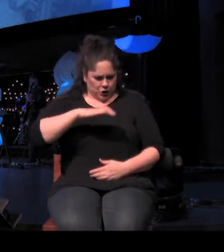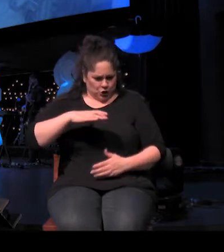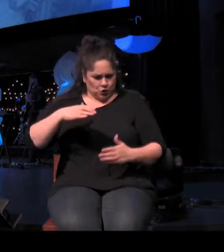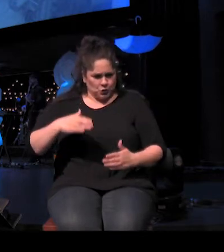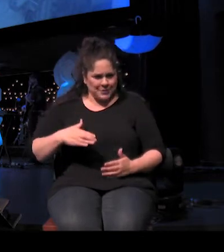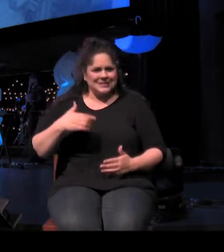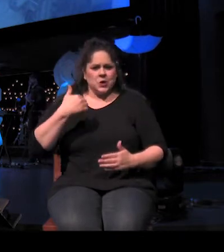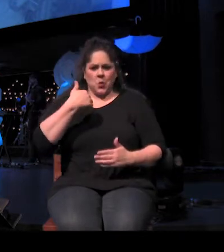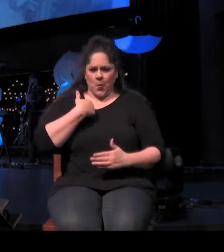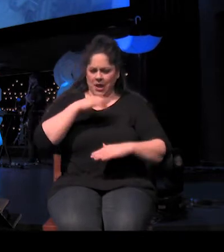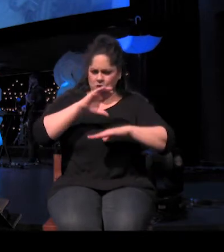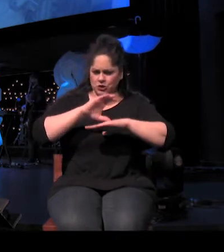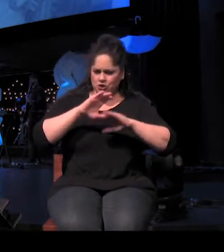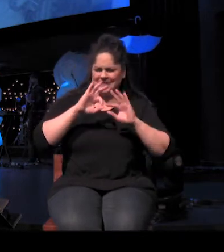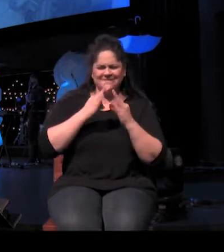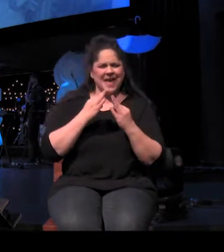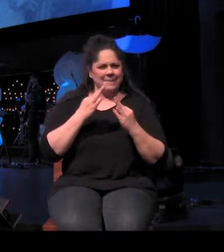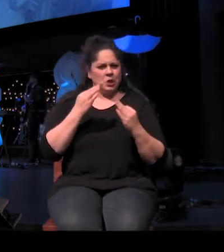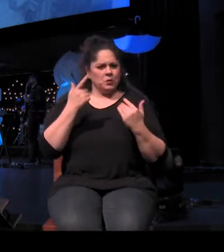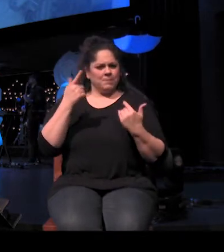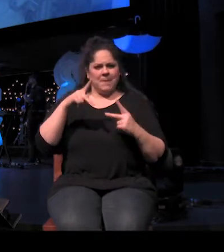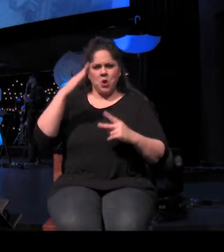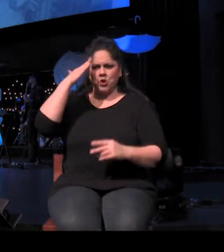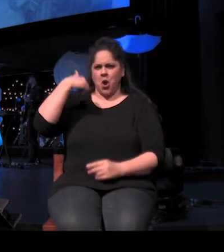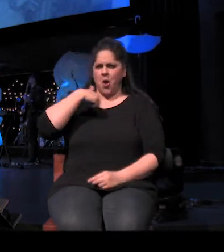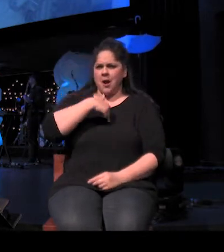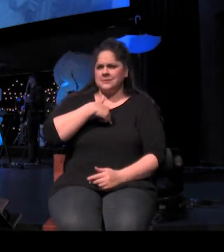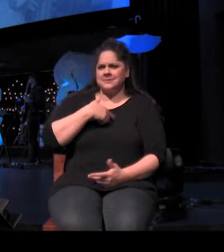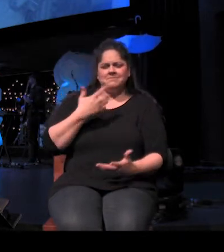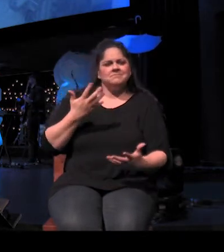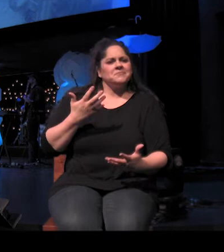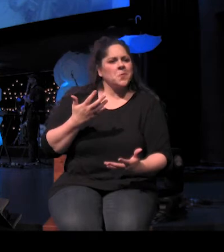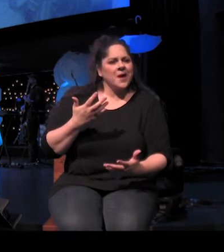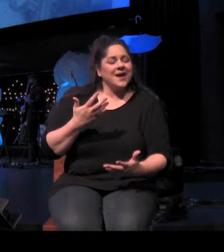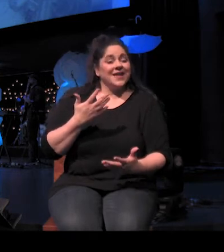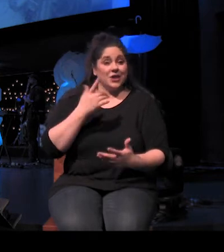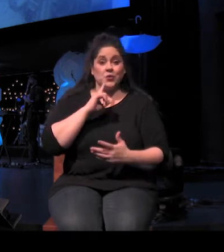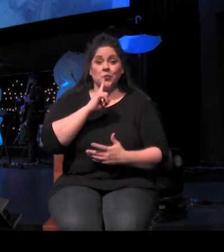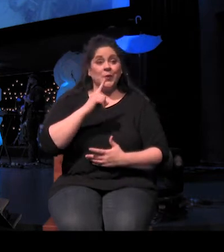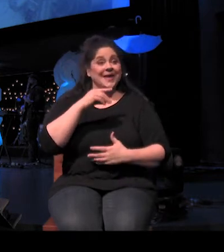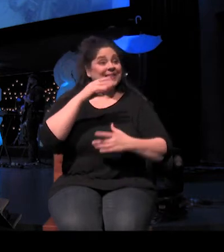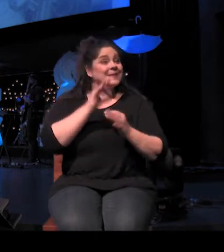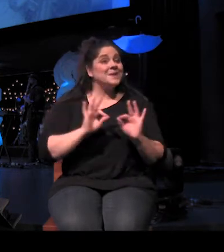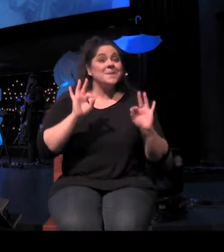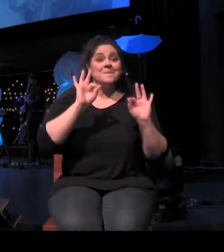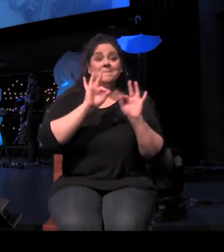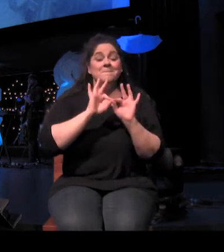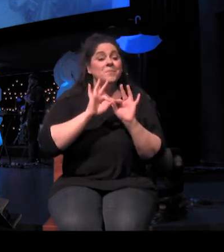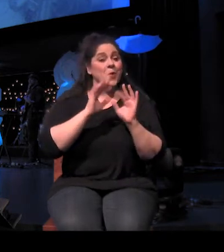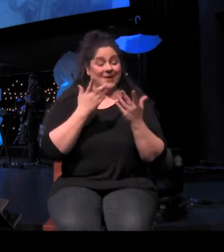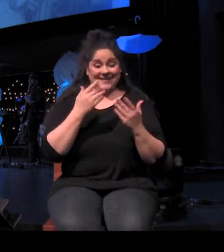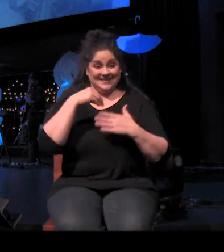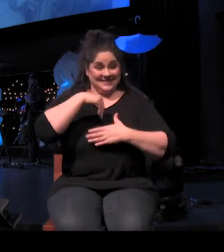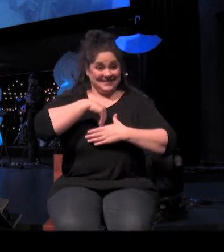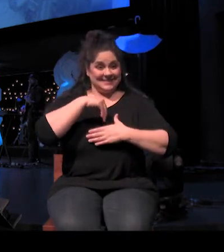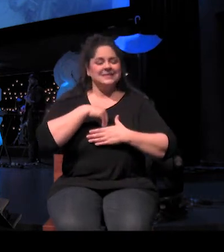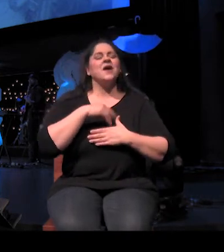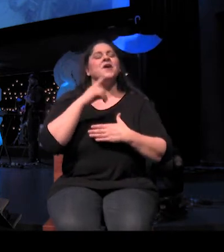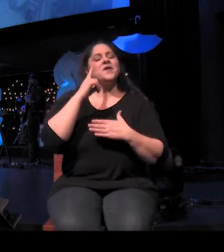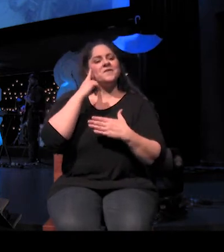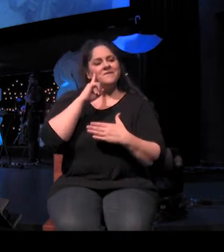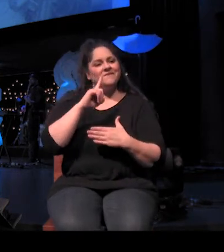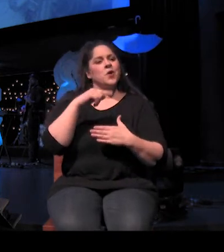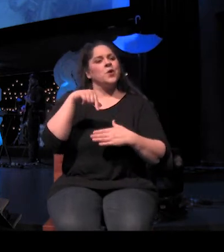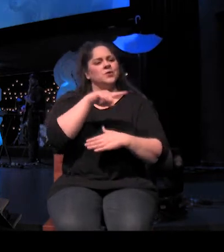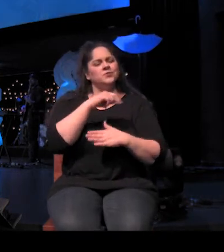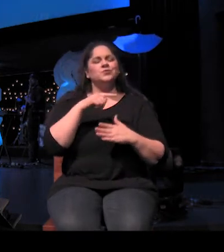as a church family? What are we known for? I think that really matters. One of our core values here at Worship Center is excellence in stewardship.